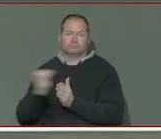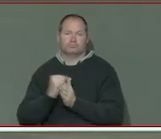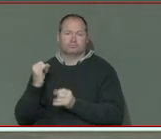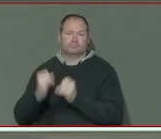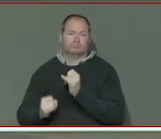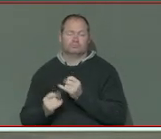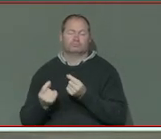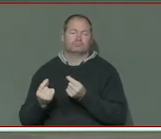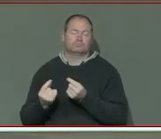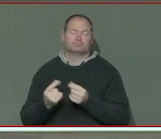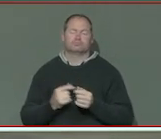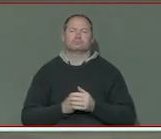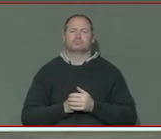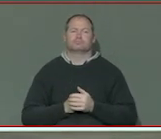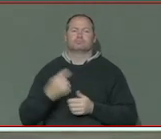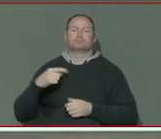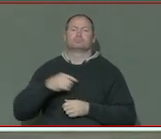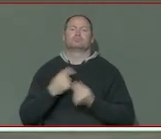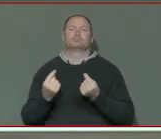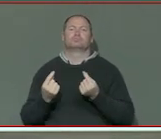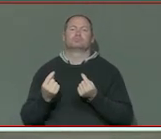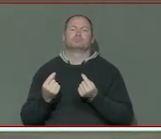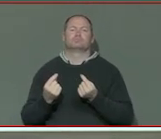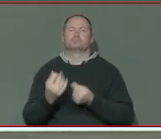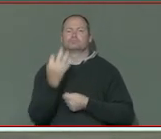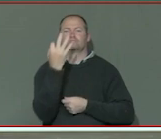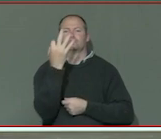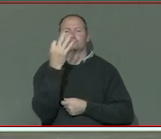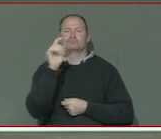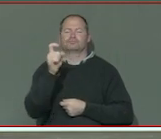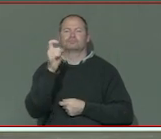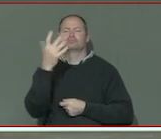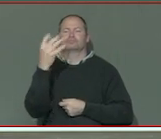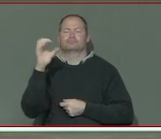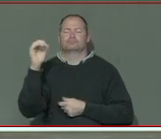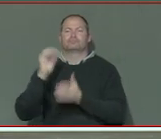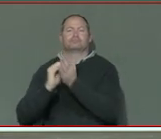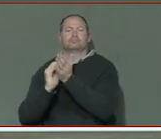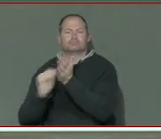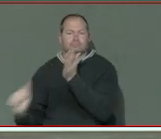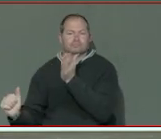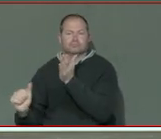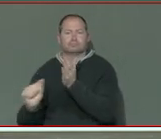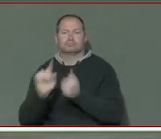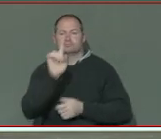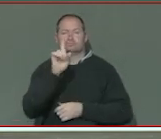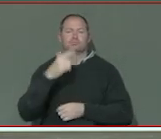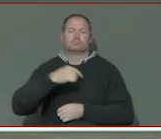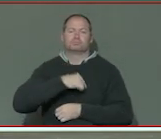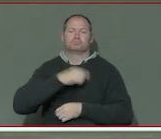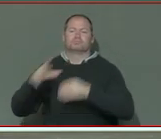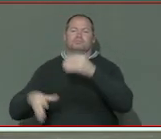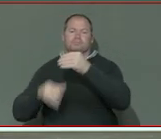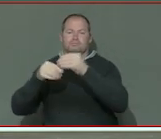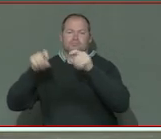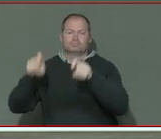do? We subtracted the 3,500 and we were supposed to add. So this is